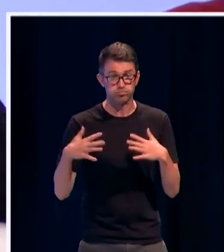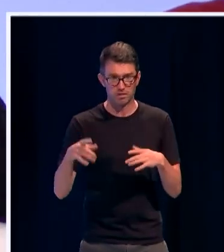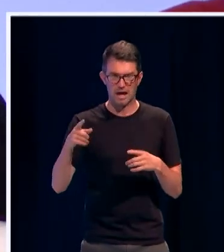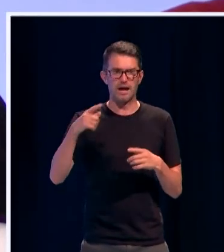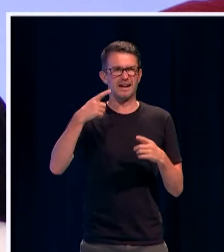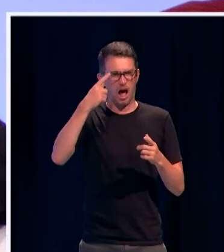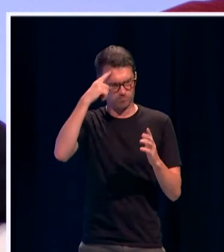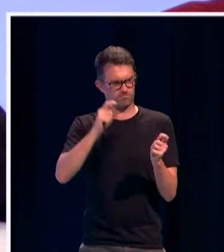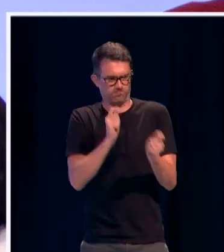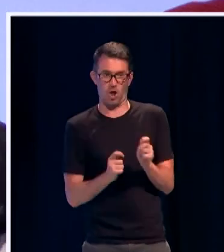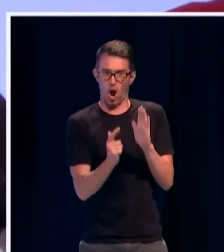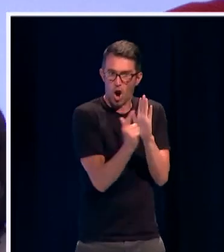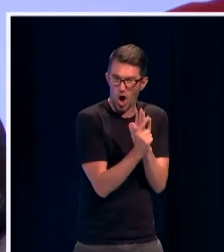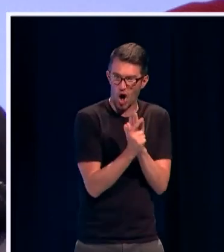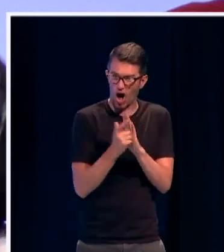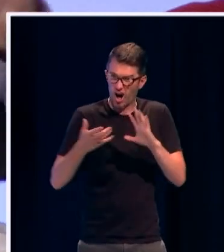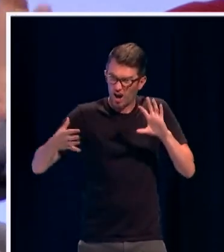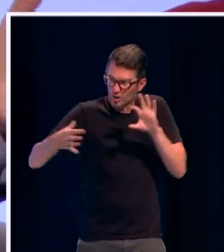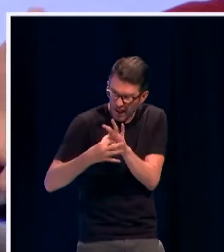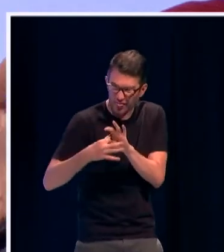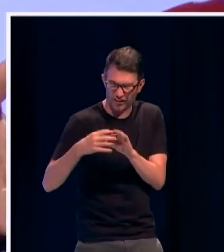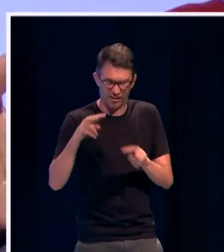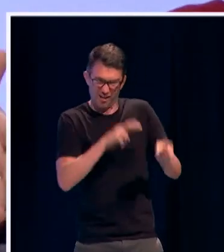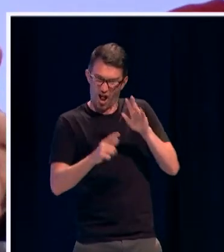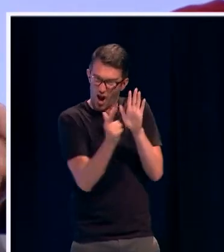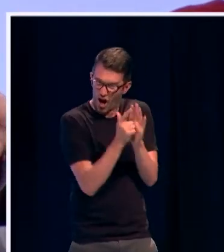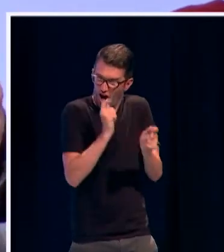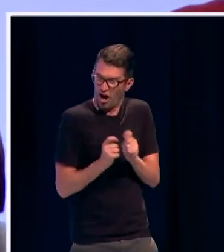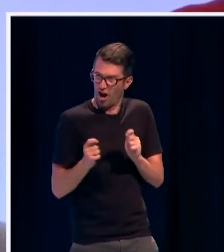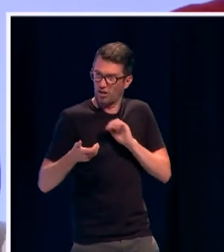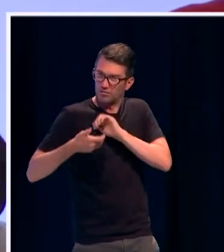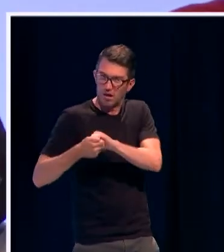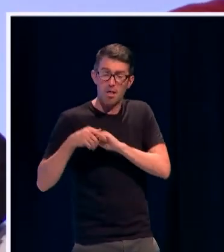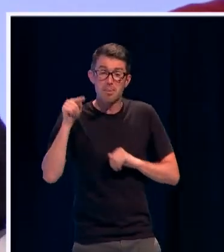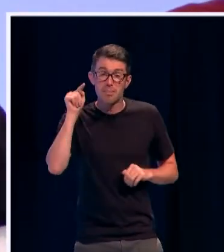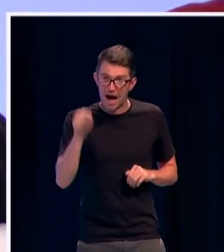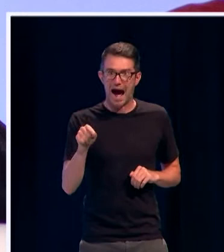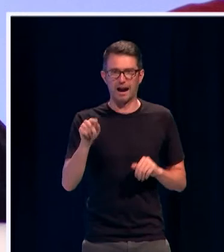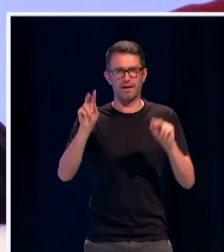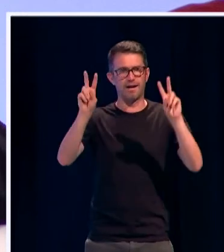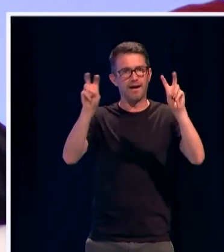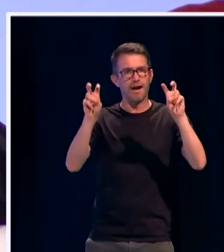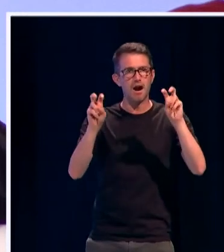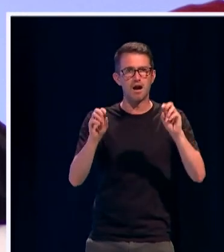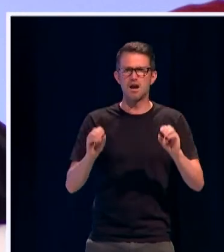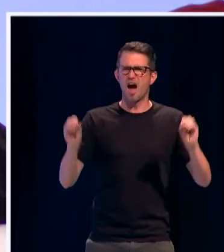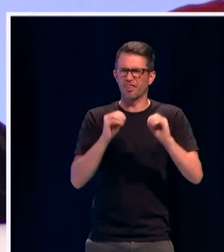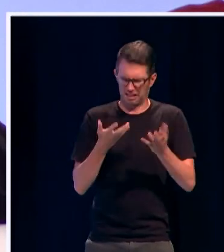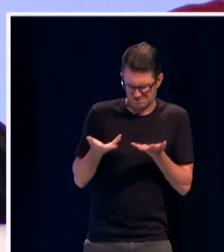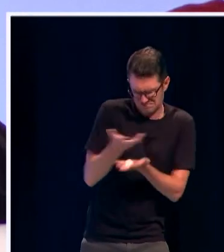Nothing about us without us becomes real. So I do not see